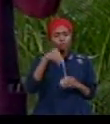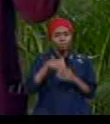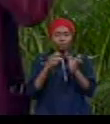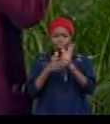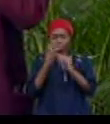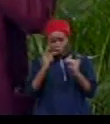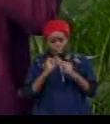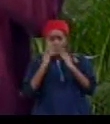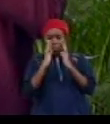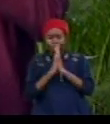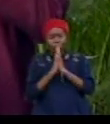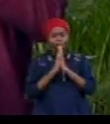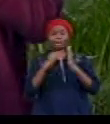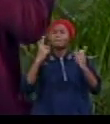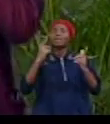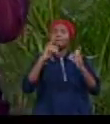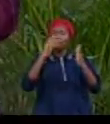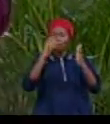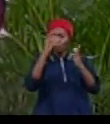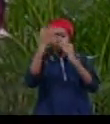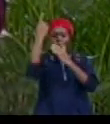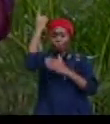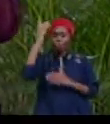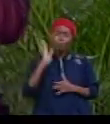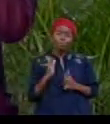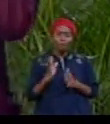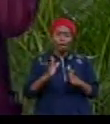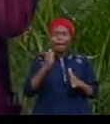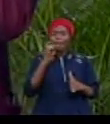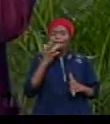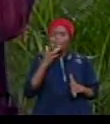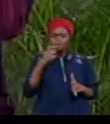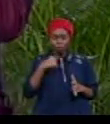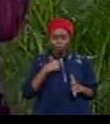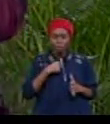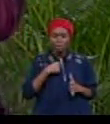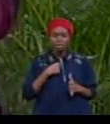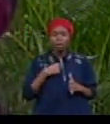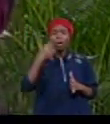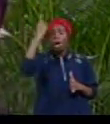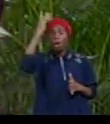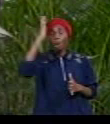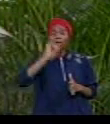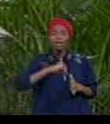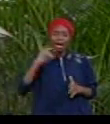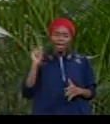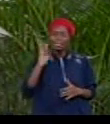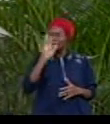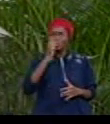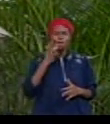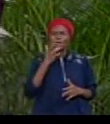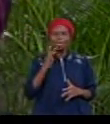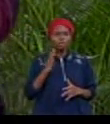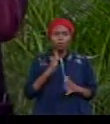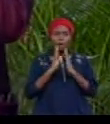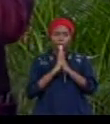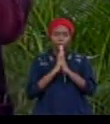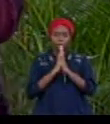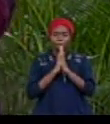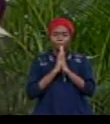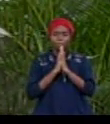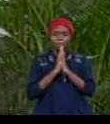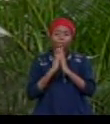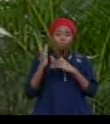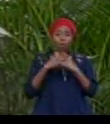Turn into prayer right now. Pray and say, God, I need your favor. set the time. Whatever you